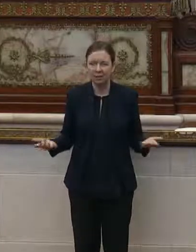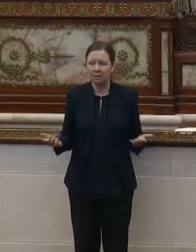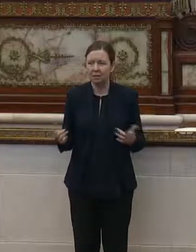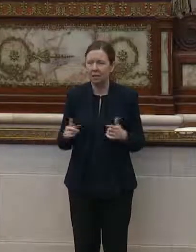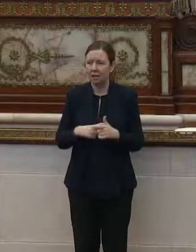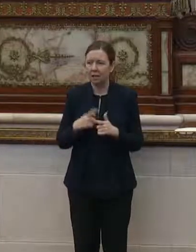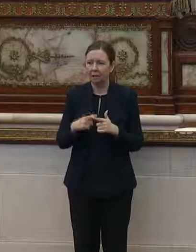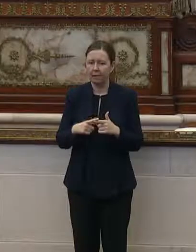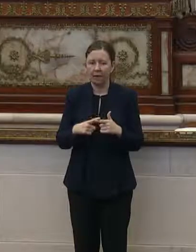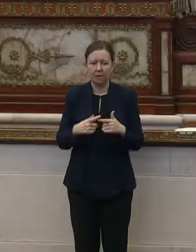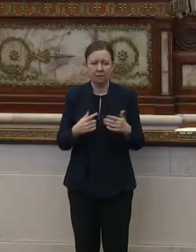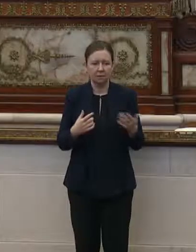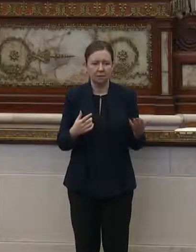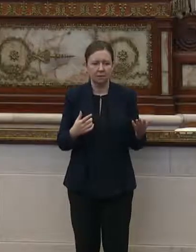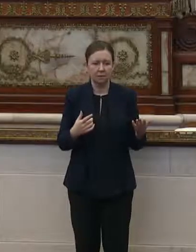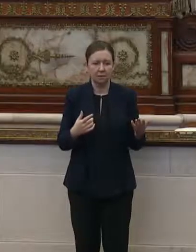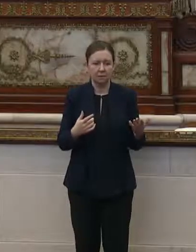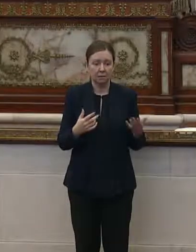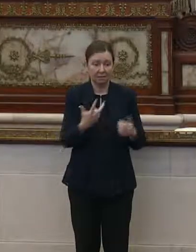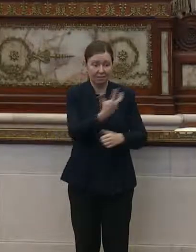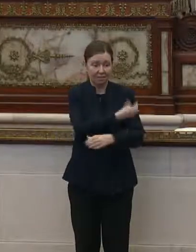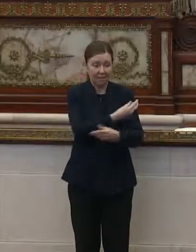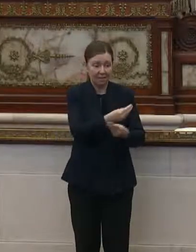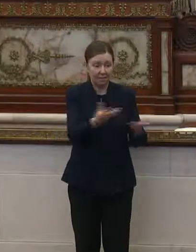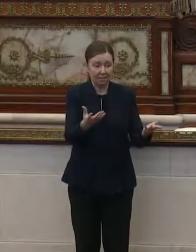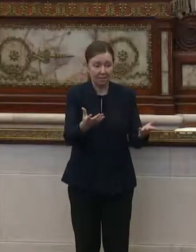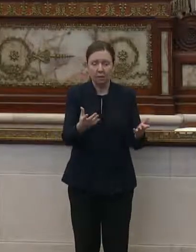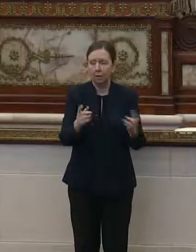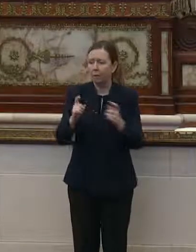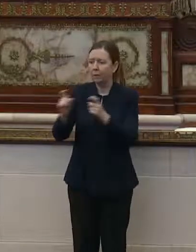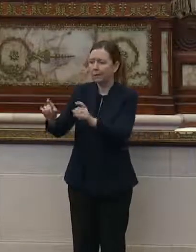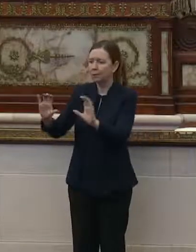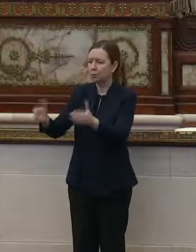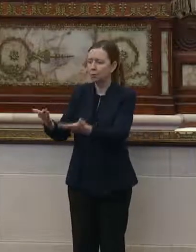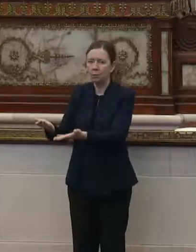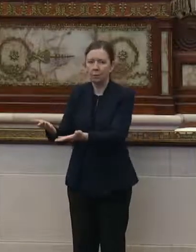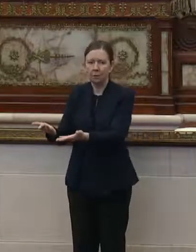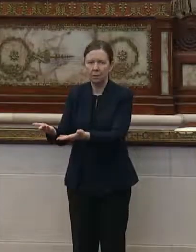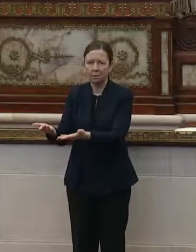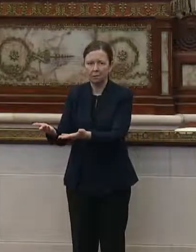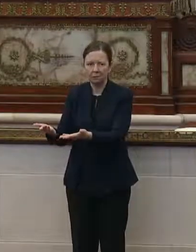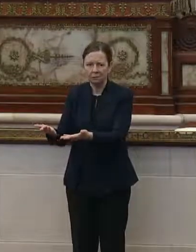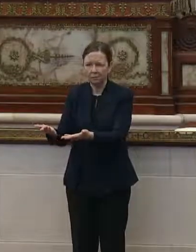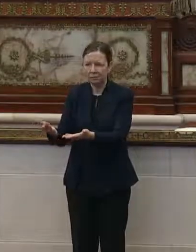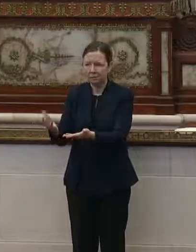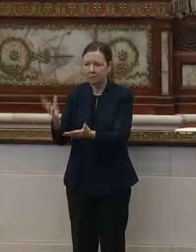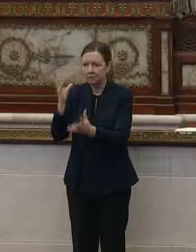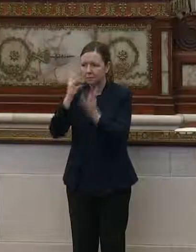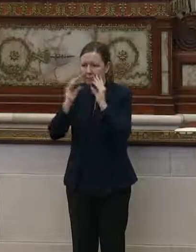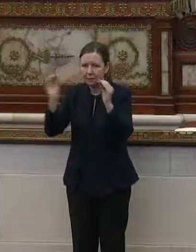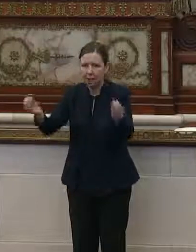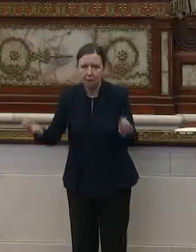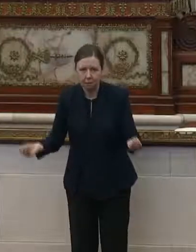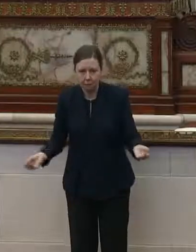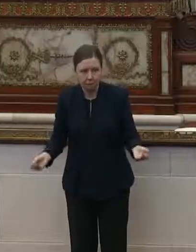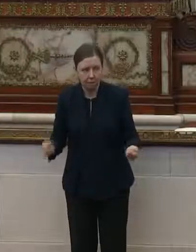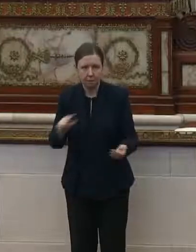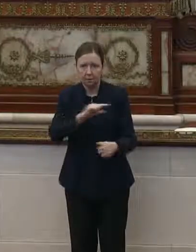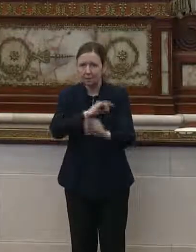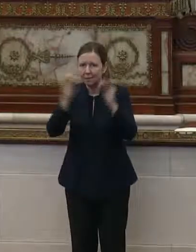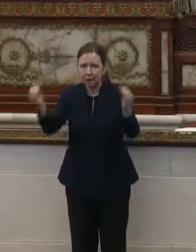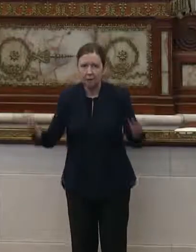ended up giving the distribution to a group that is inexperienced and